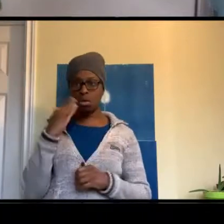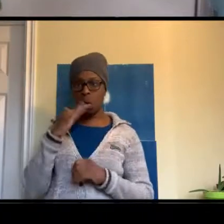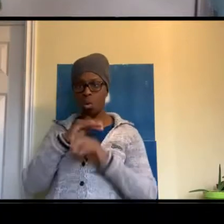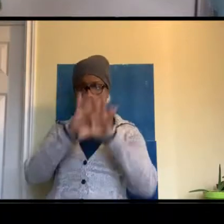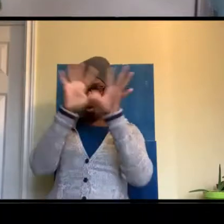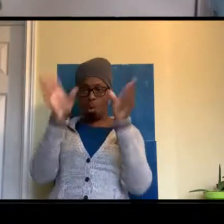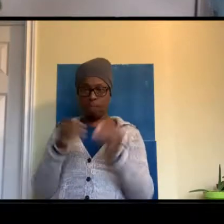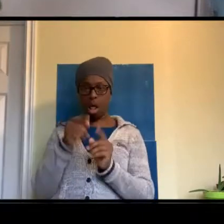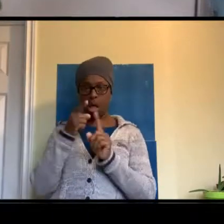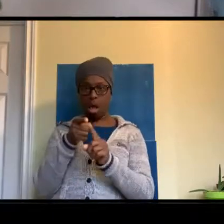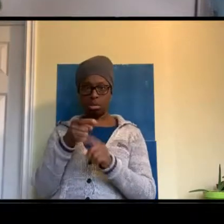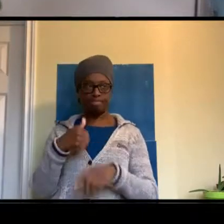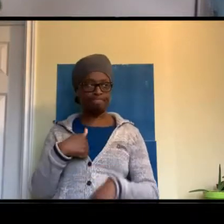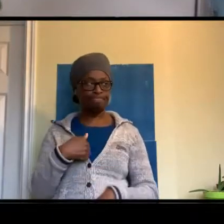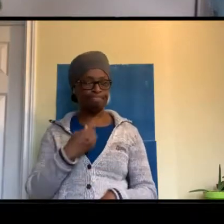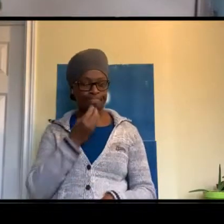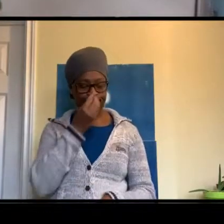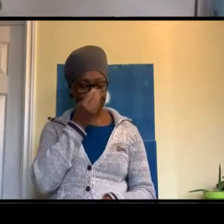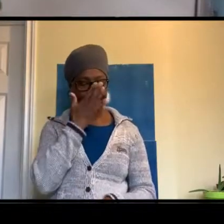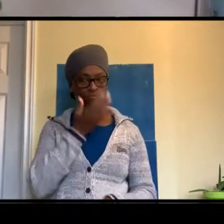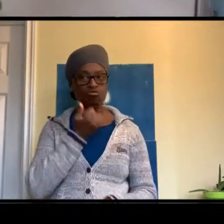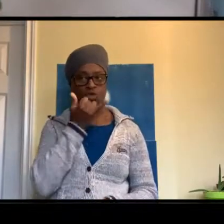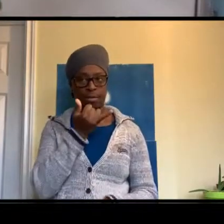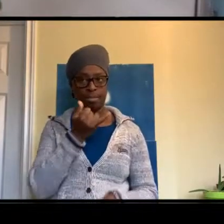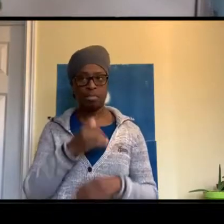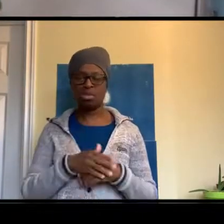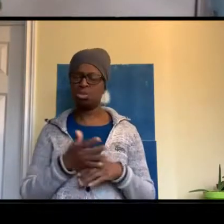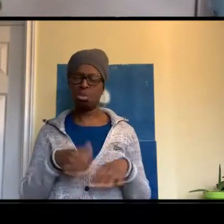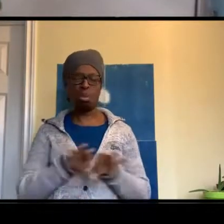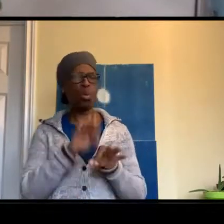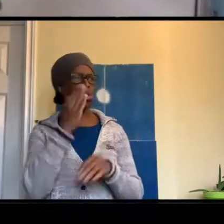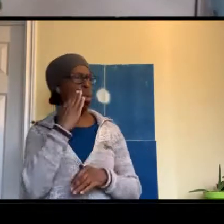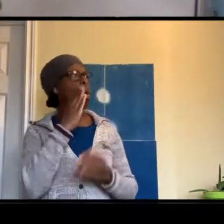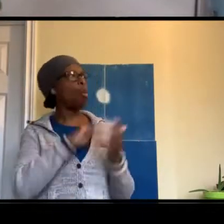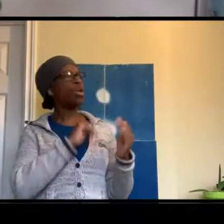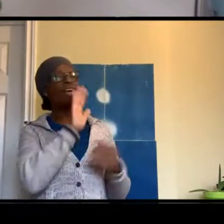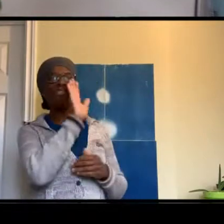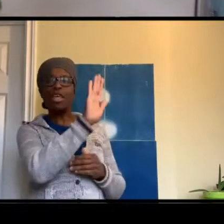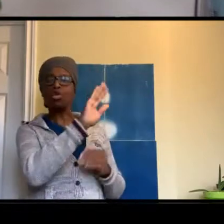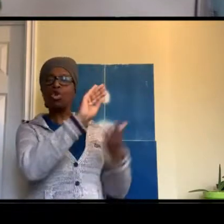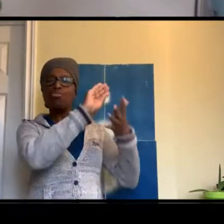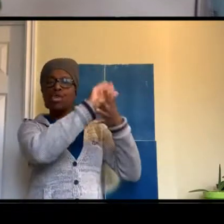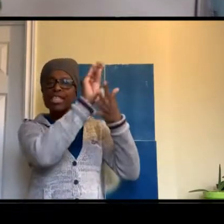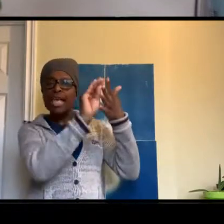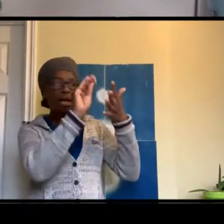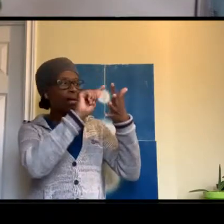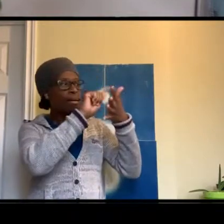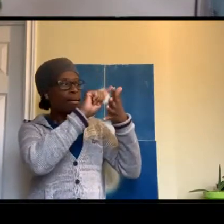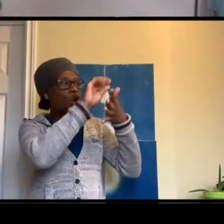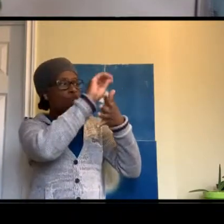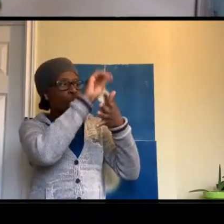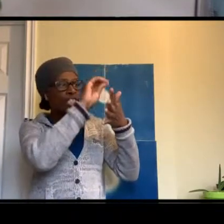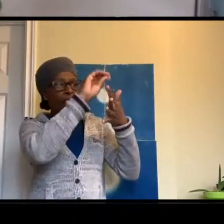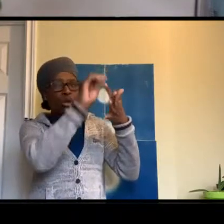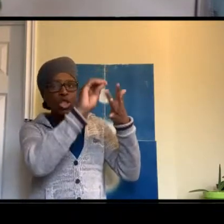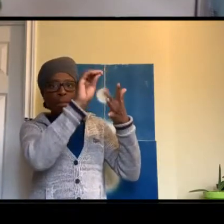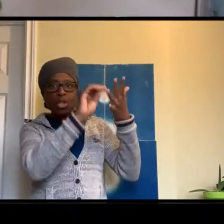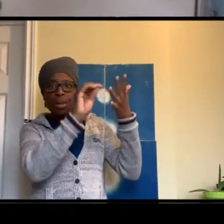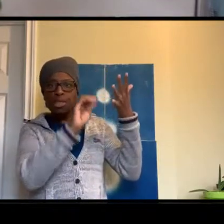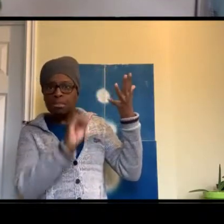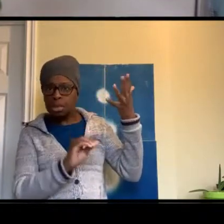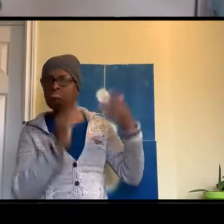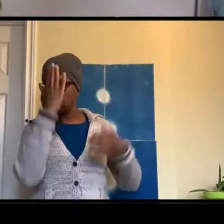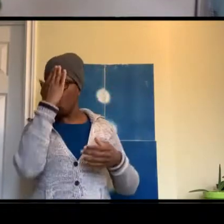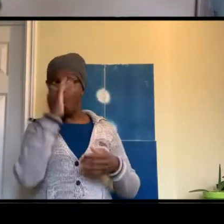on this section of the grant because it's not worth as much, whereas this section is the most important and I need to put a lot of time